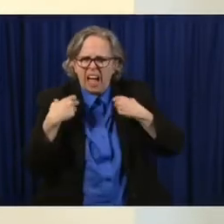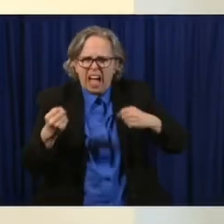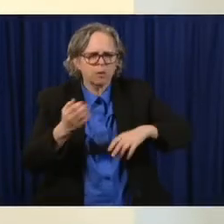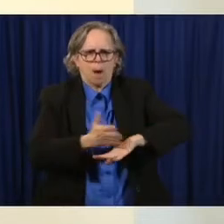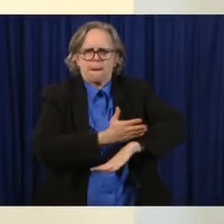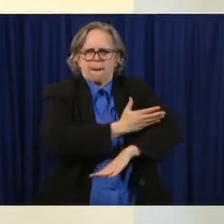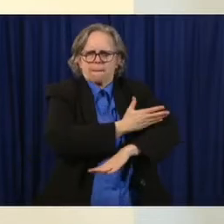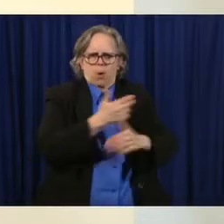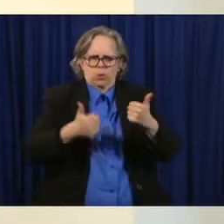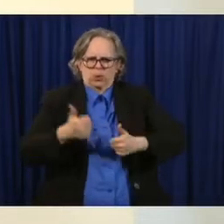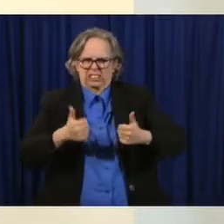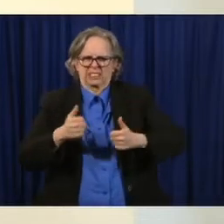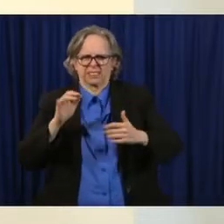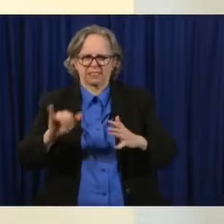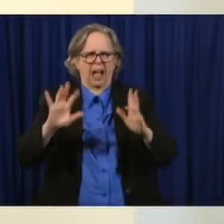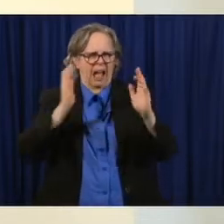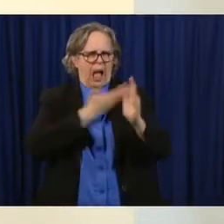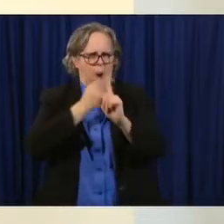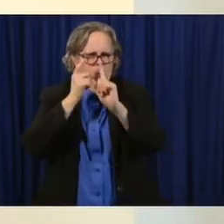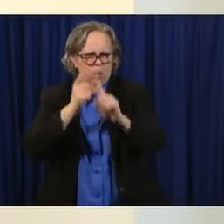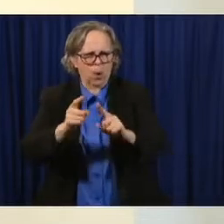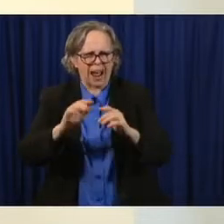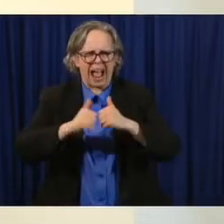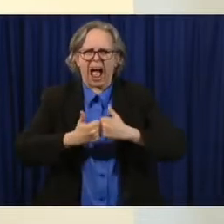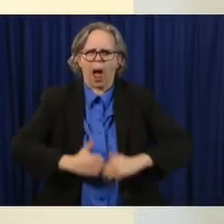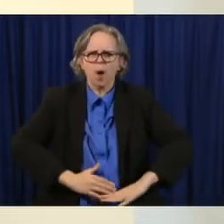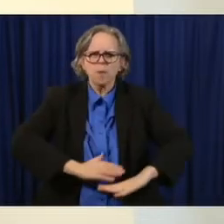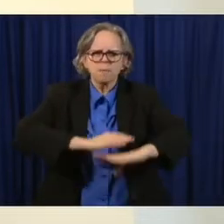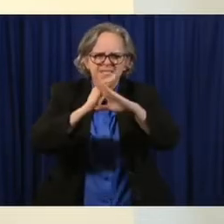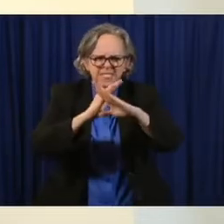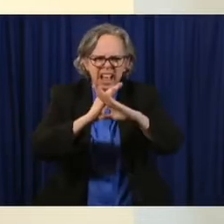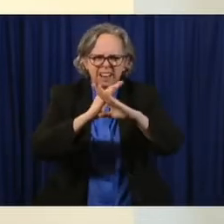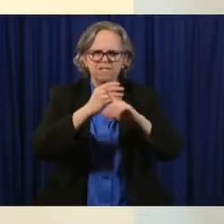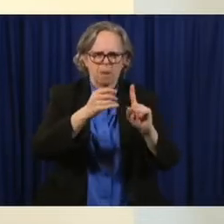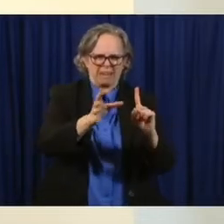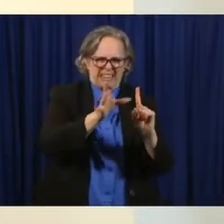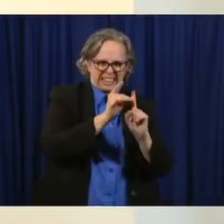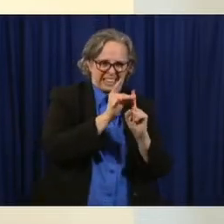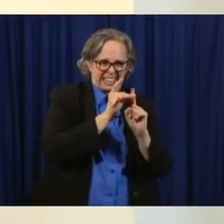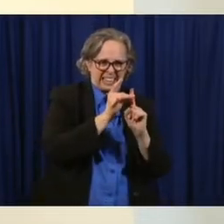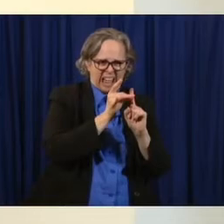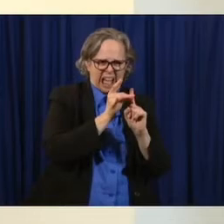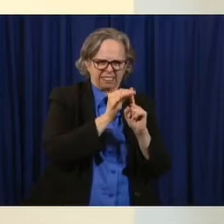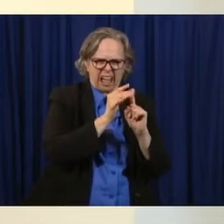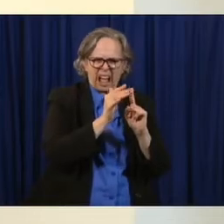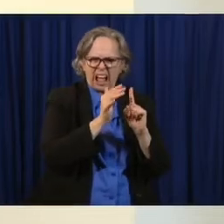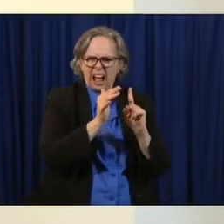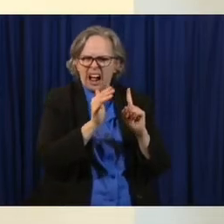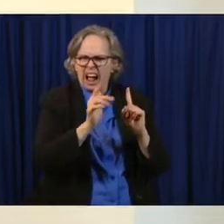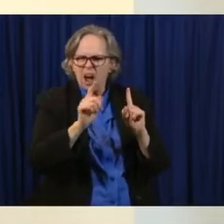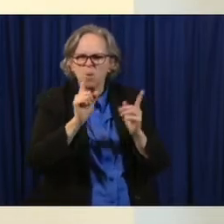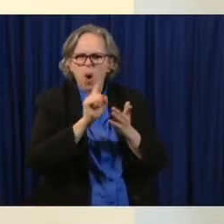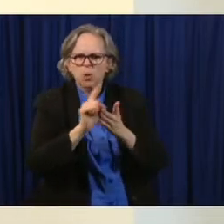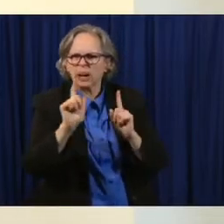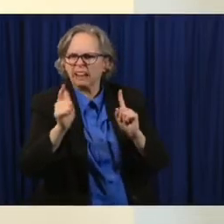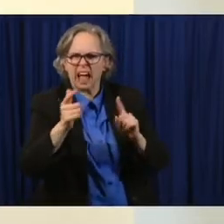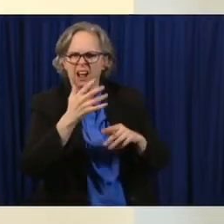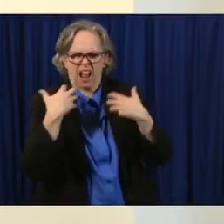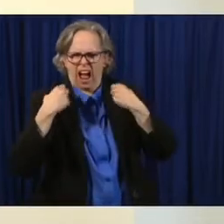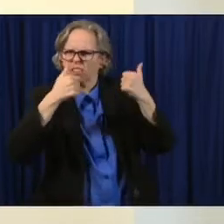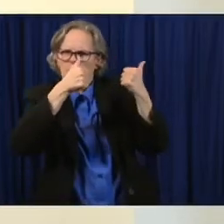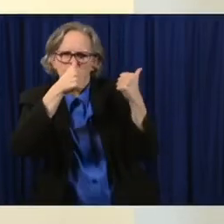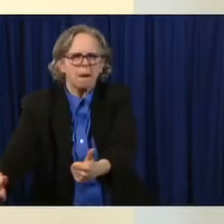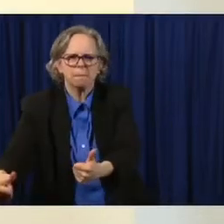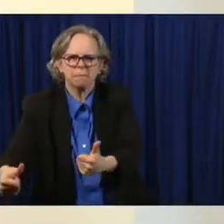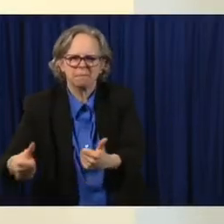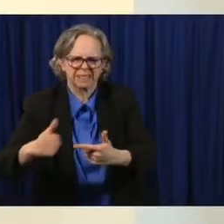we prevent people from taking that usually week 2 turn for the worse. We really see people, interestingly, the science